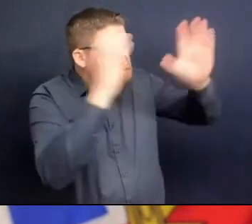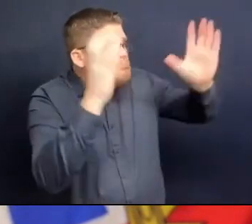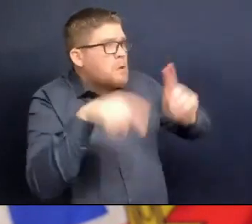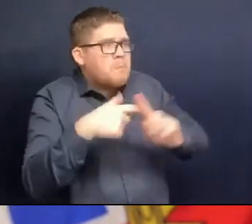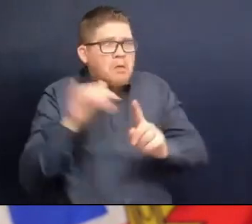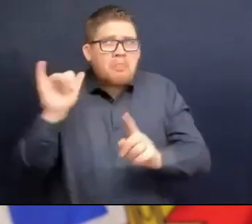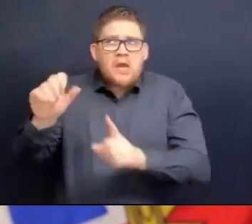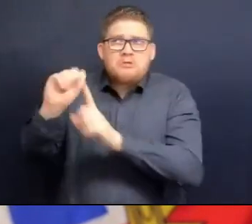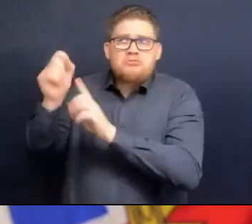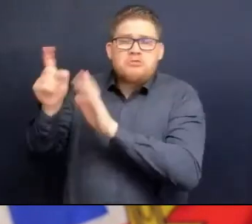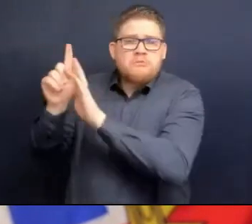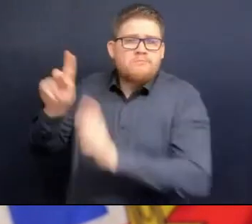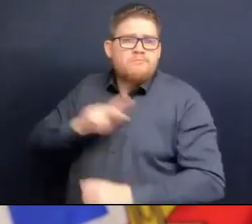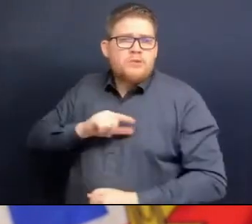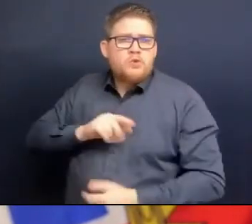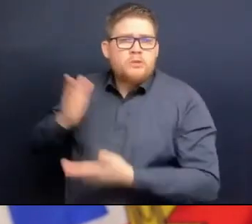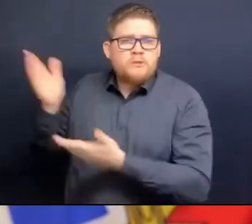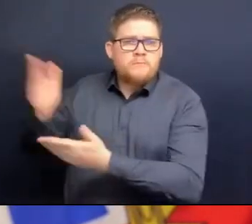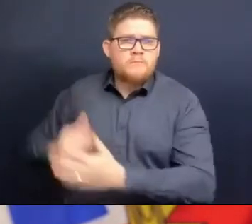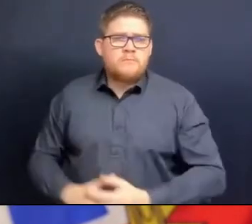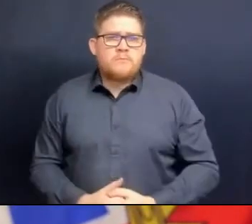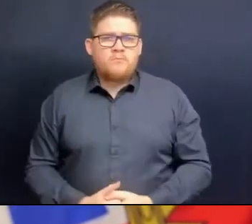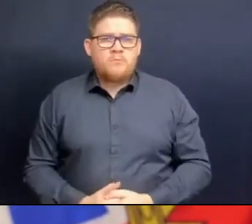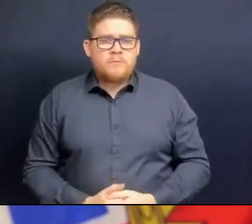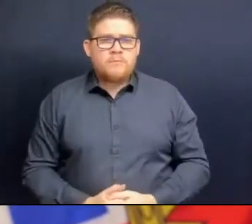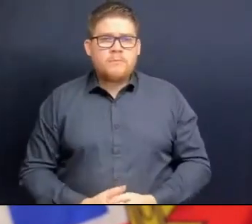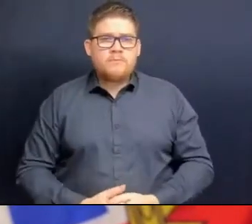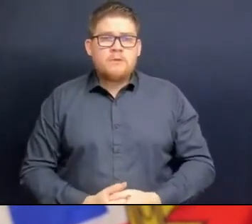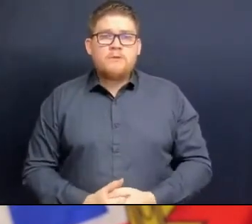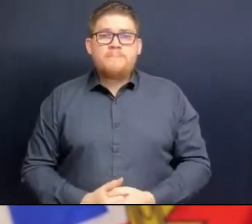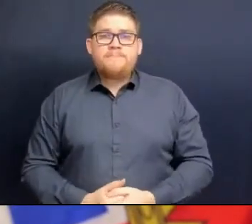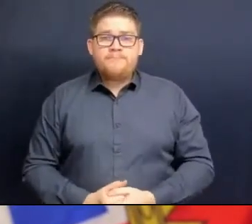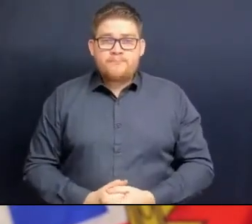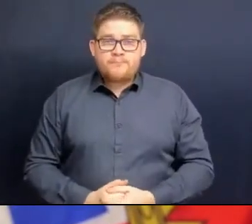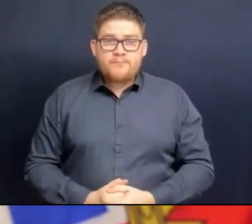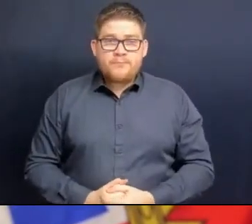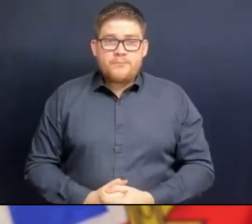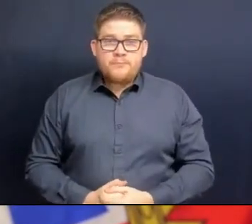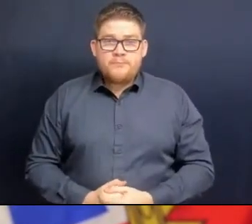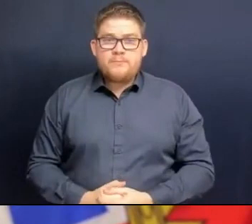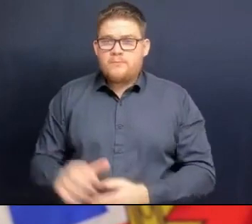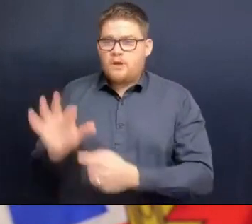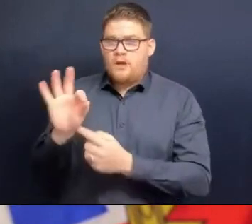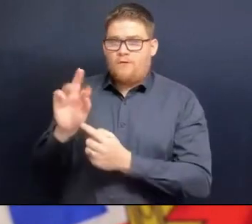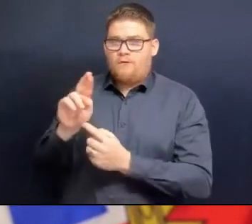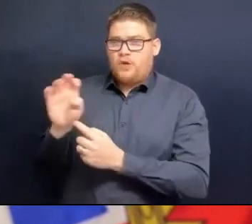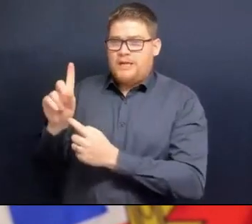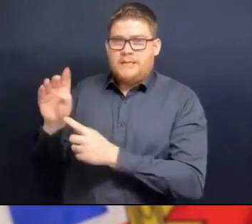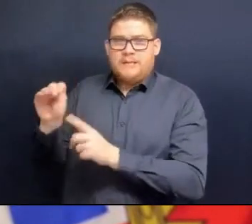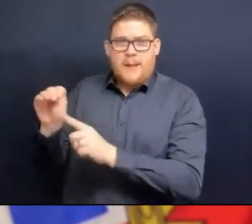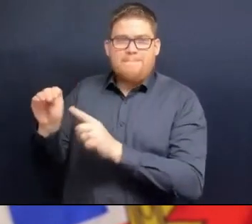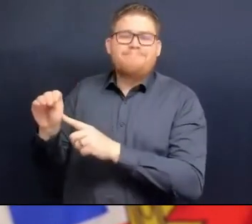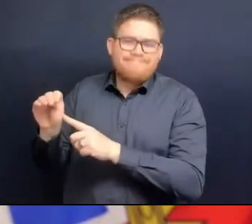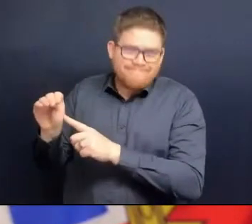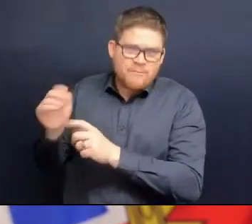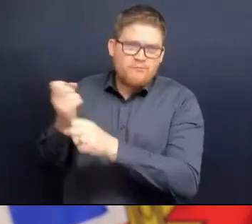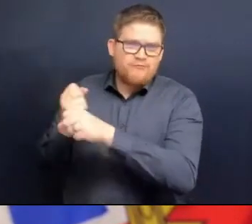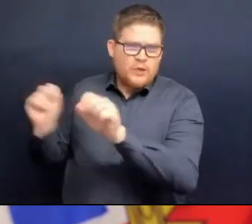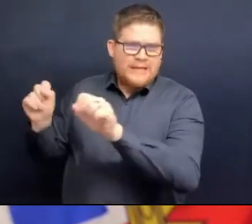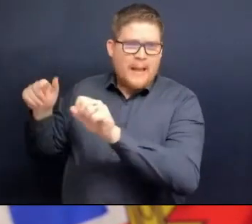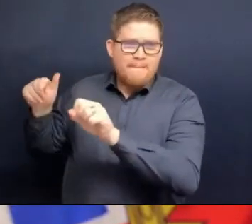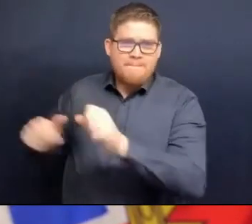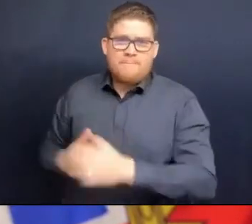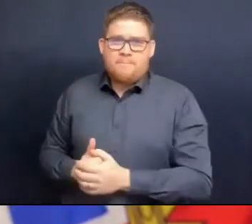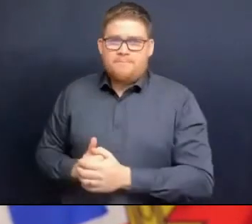on that. Yeah, you know, I think freedom is something that we can be